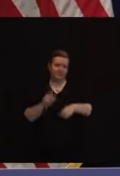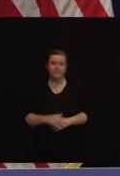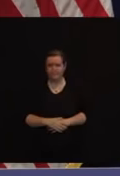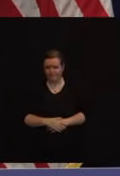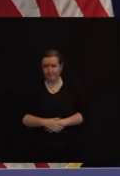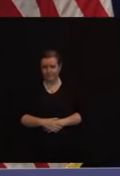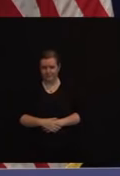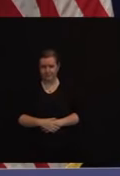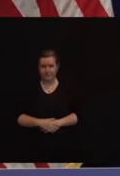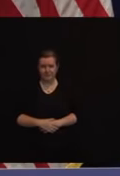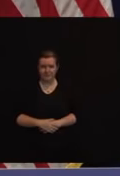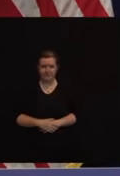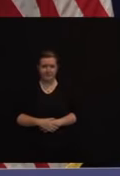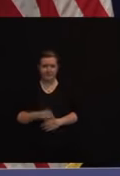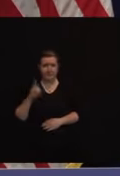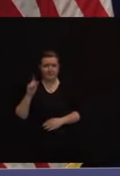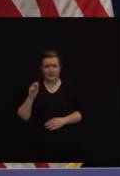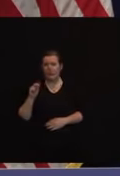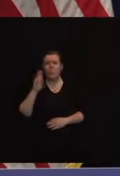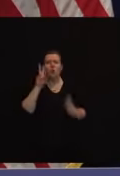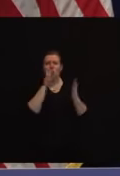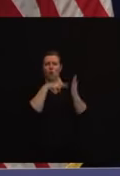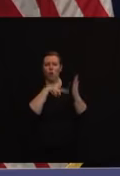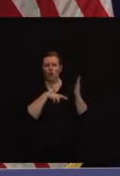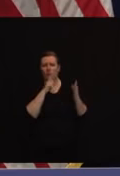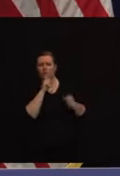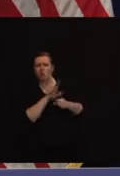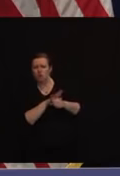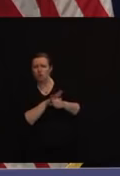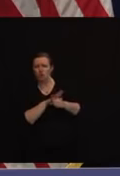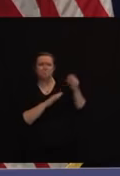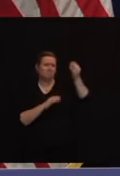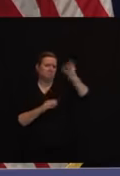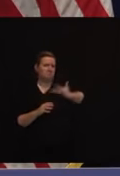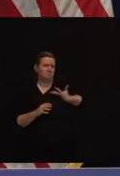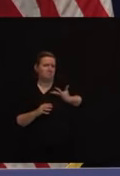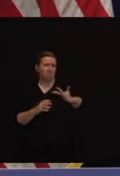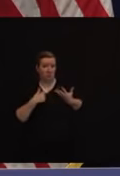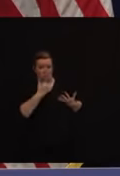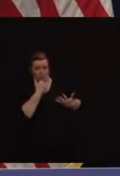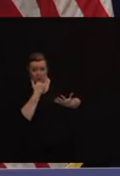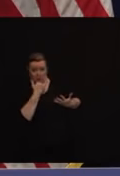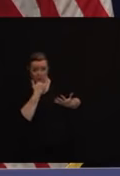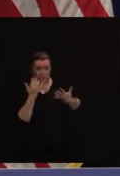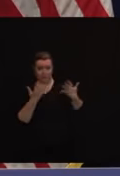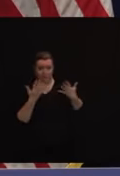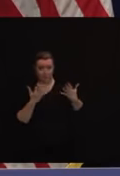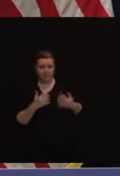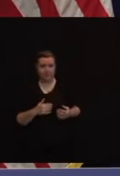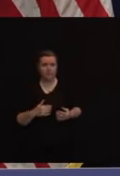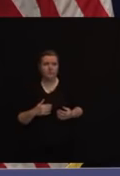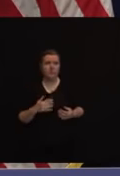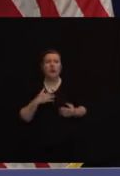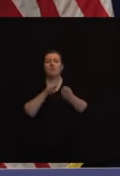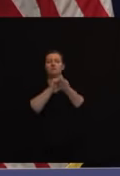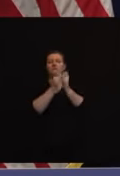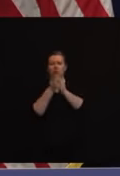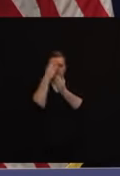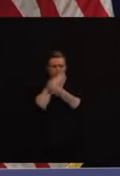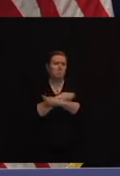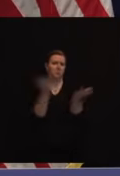so Dan is looking at his machine right now to confirm that. Something tells me I got that wrong, unless you hear otherwise. We